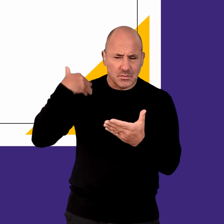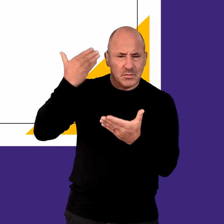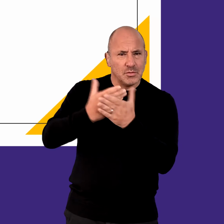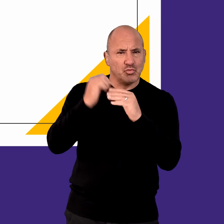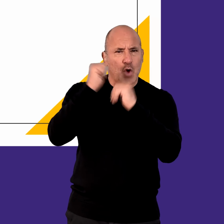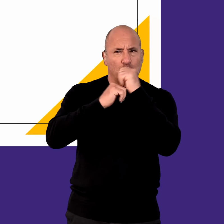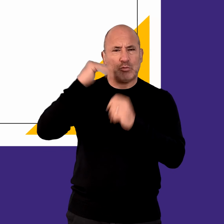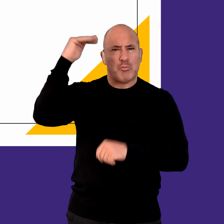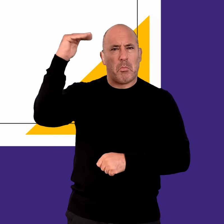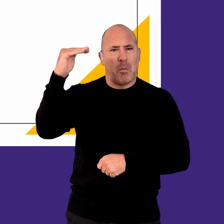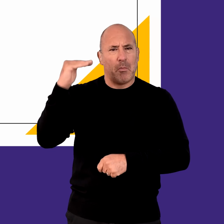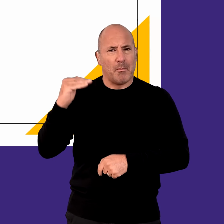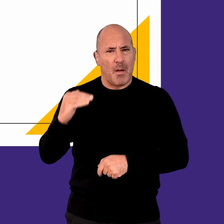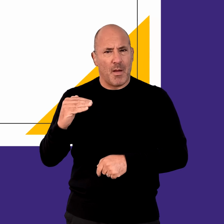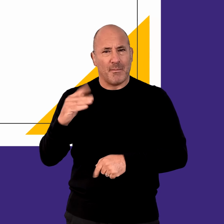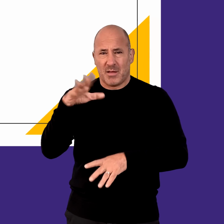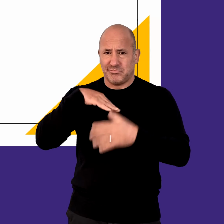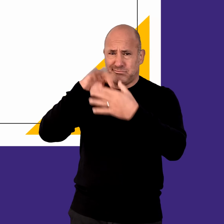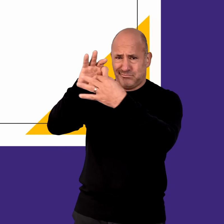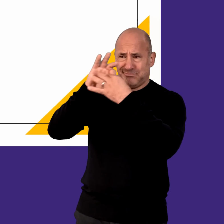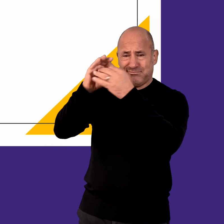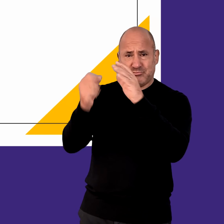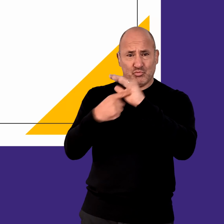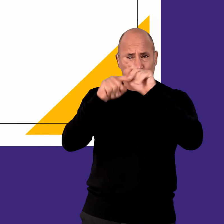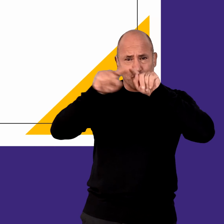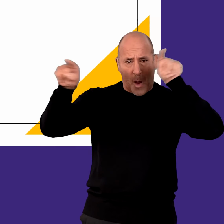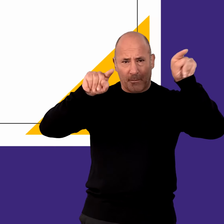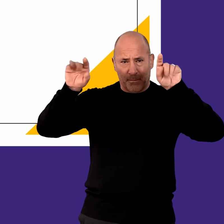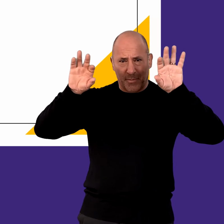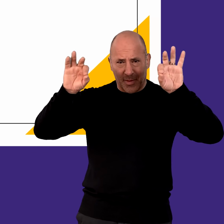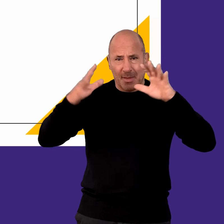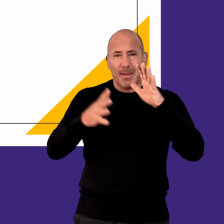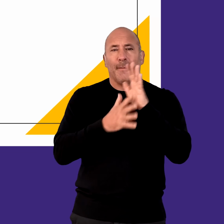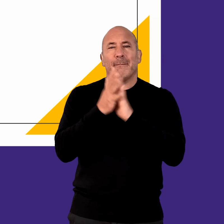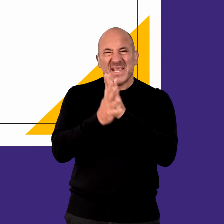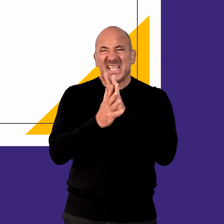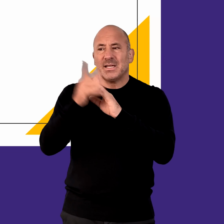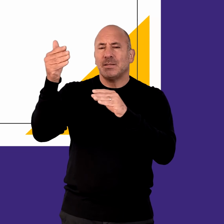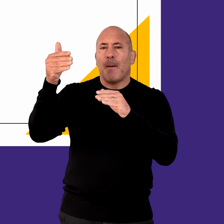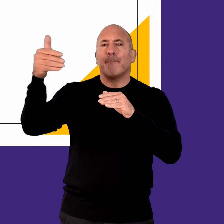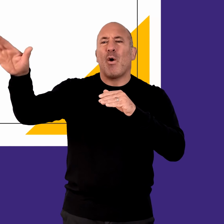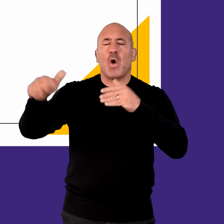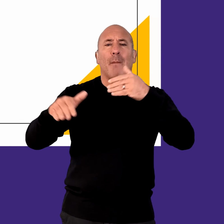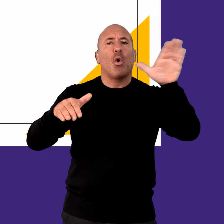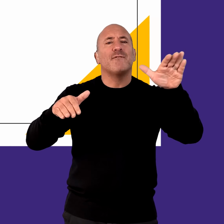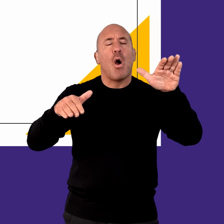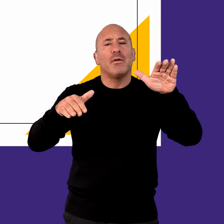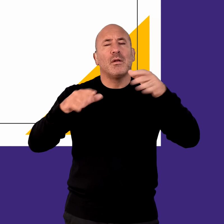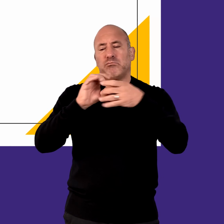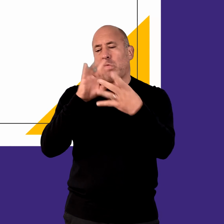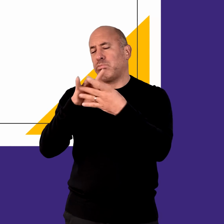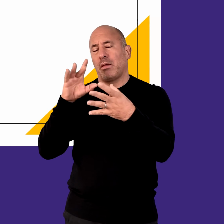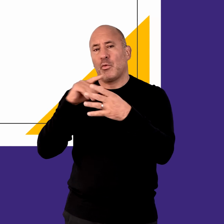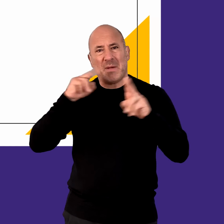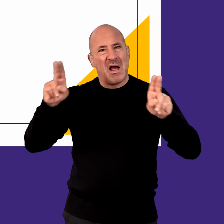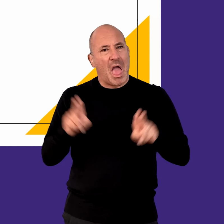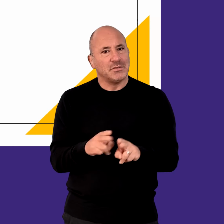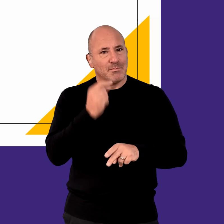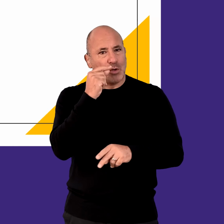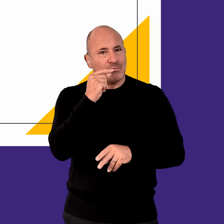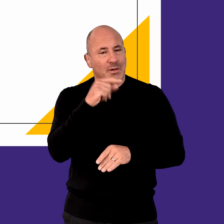very old-fashioned hierarchical structures, building those relationships across the organisation just means it's much less likely that